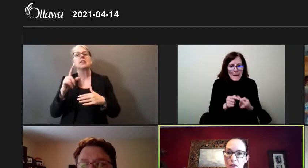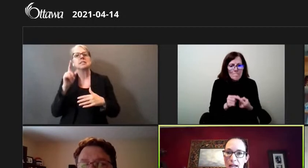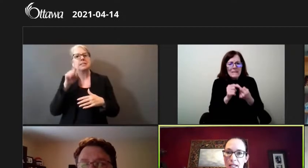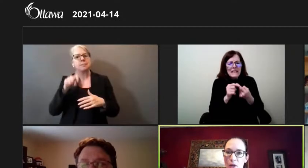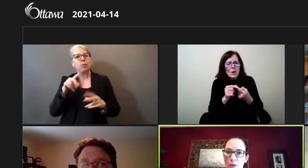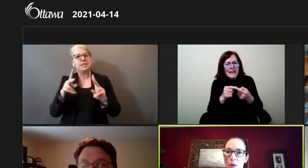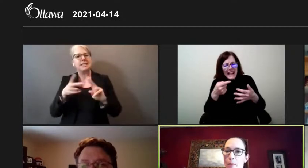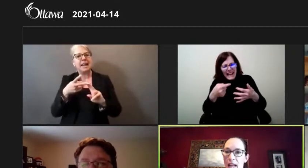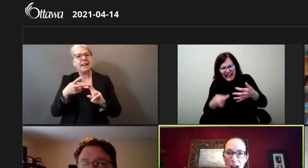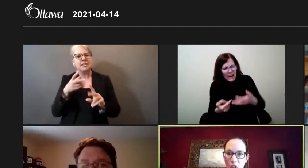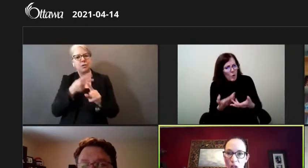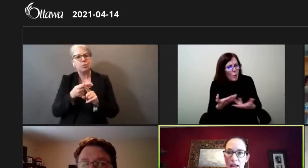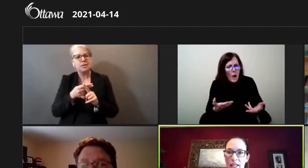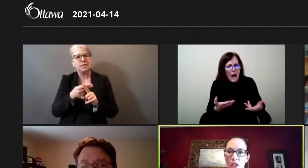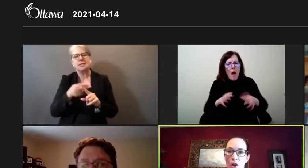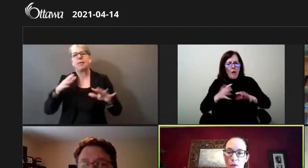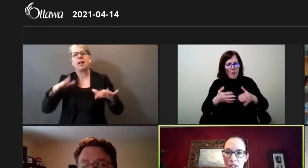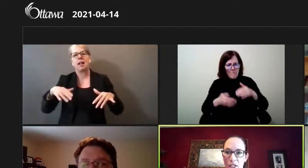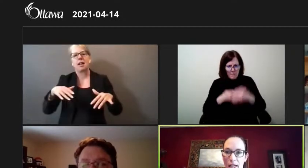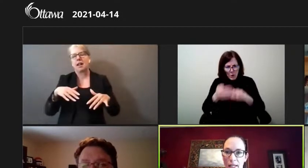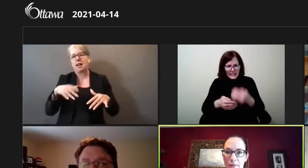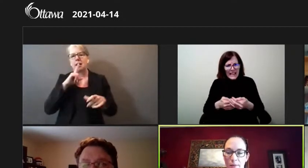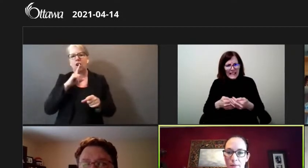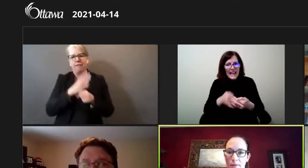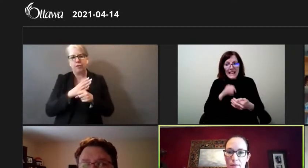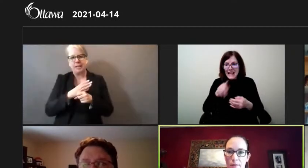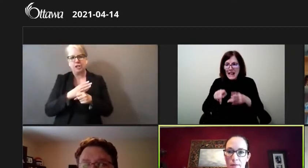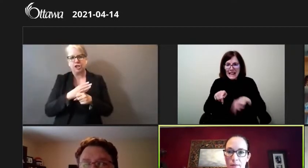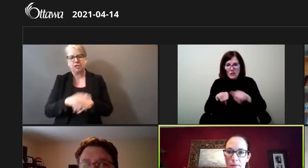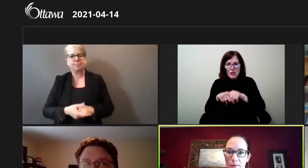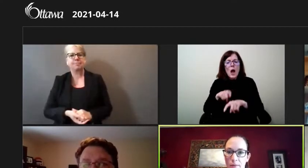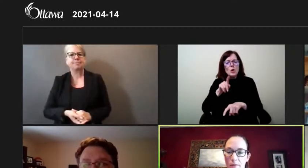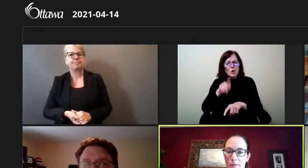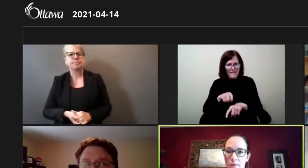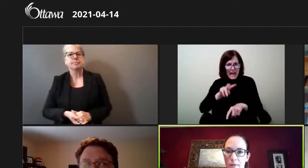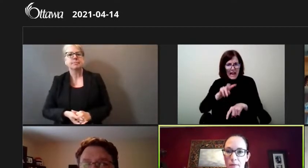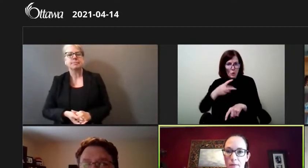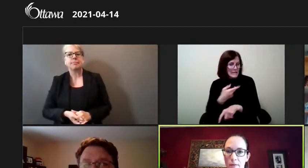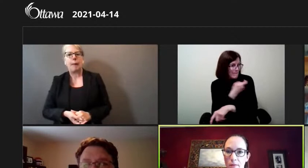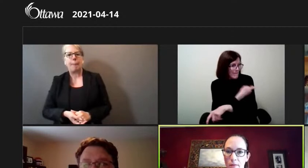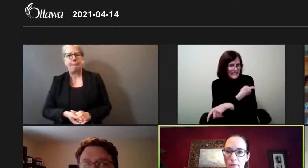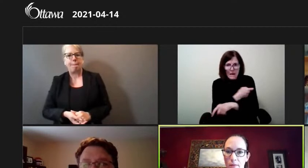receive their second dose but have not had that confirmation yet.